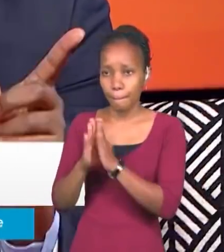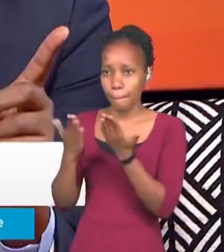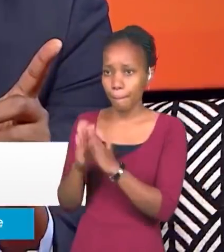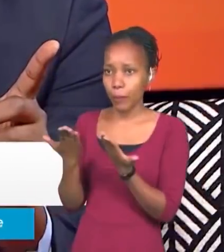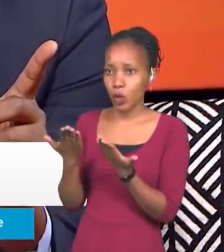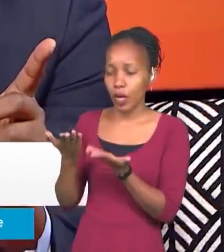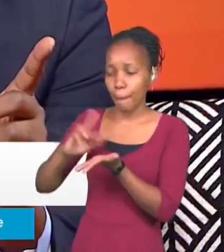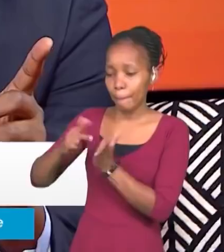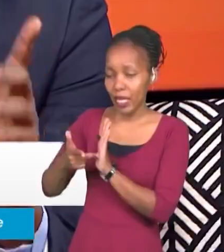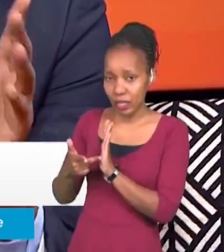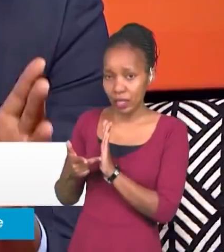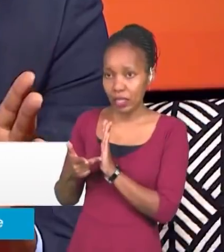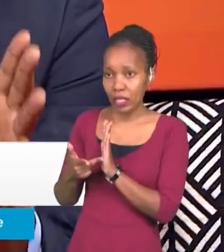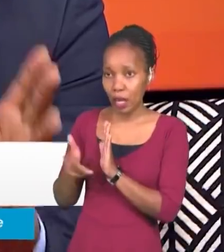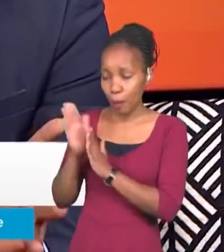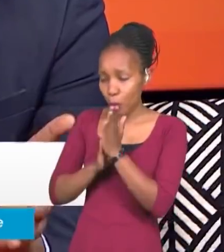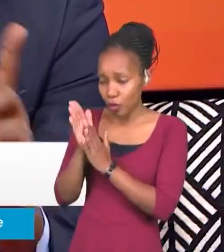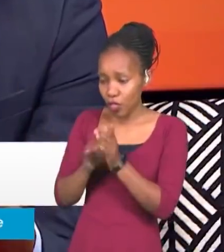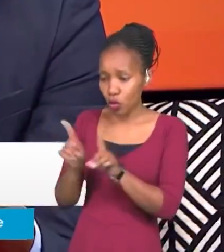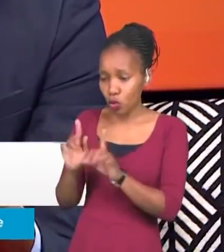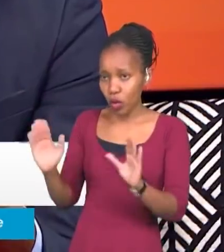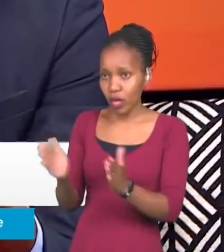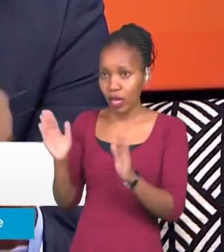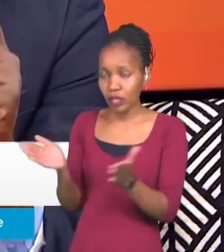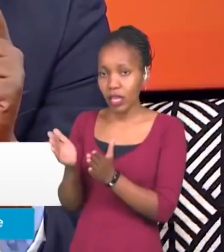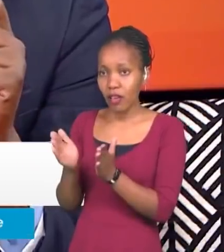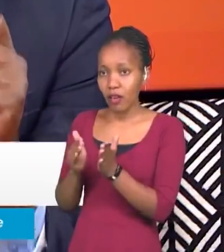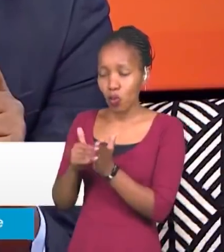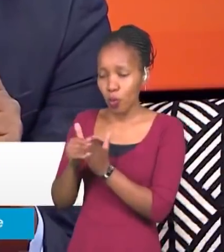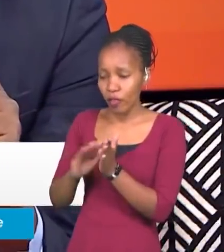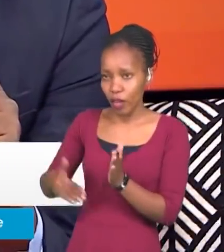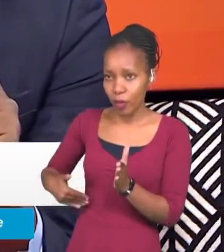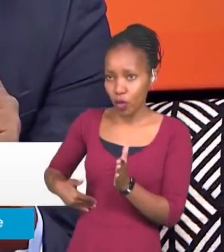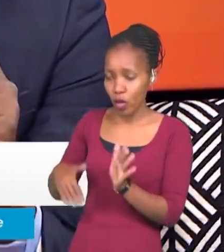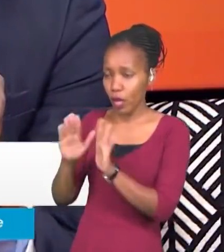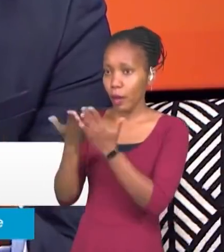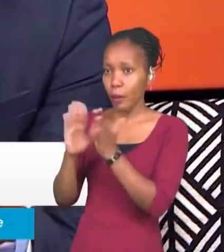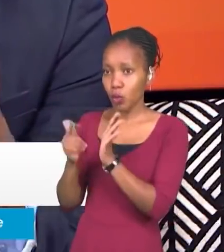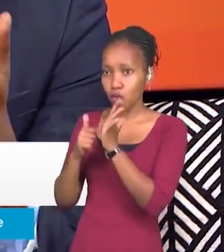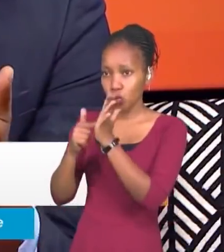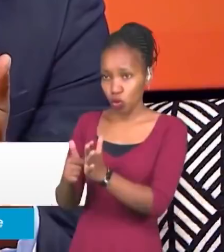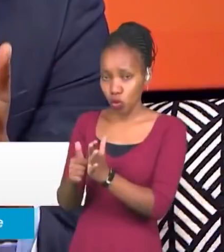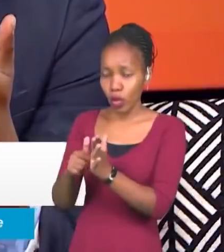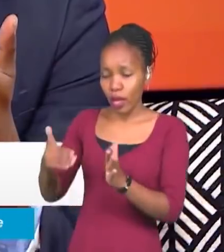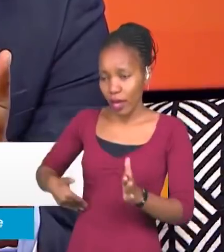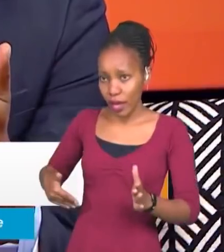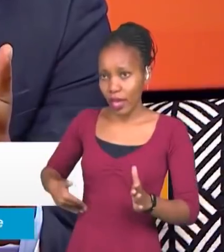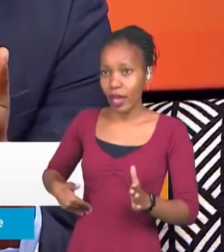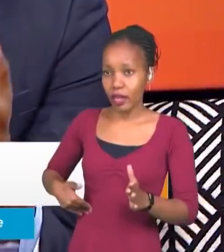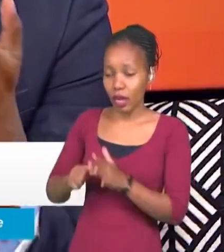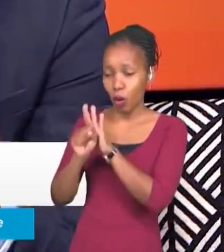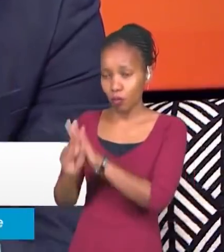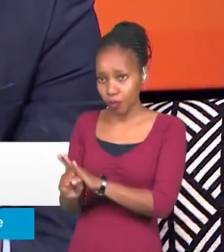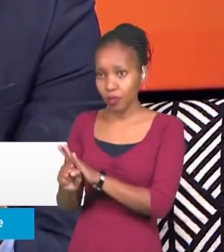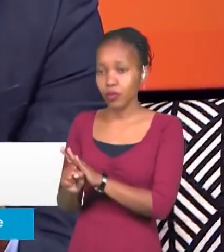it's meant to motivate and encourage the vulnerable youth. Yes. Now, the book highlights the plight of the young, marginalized,